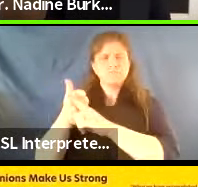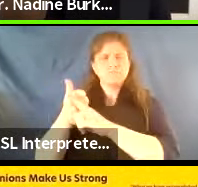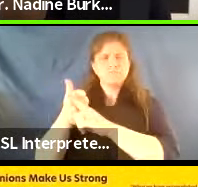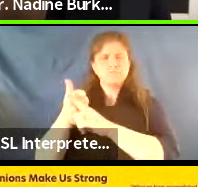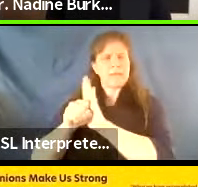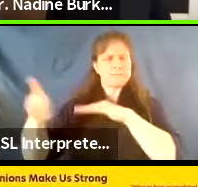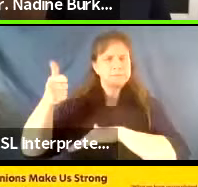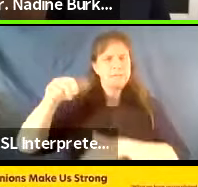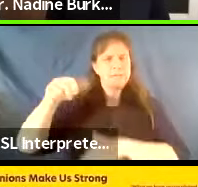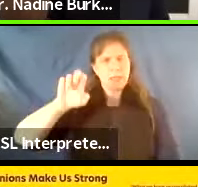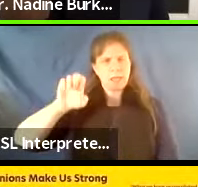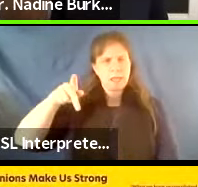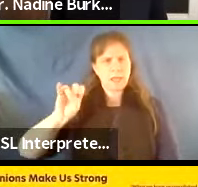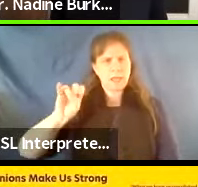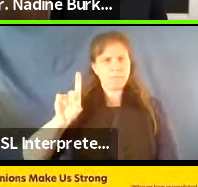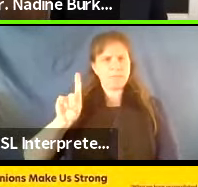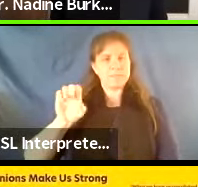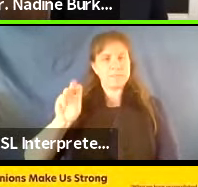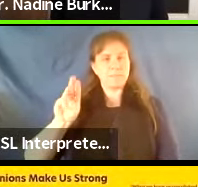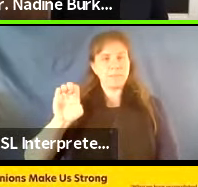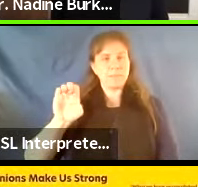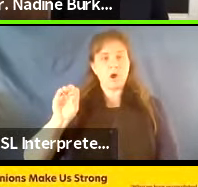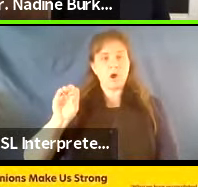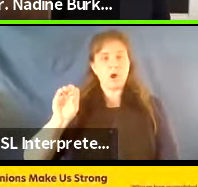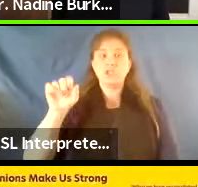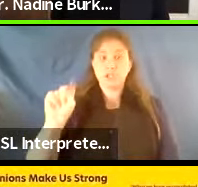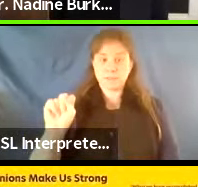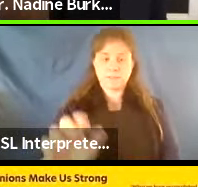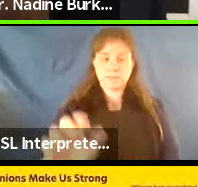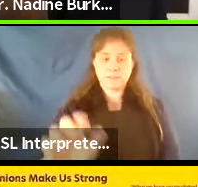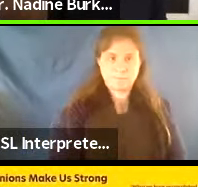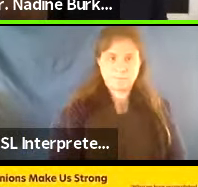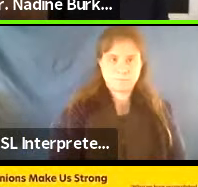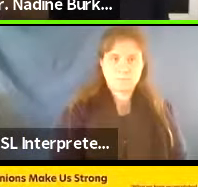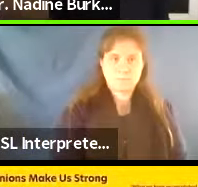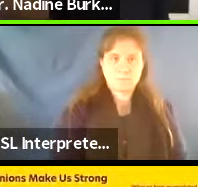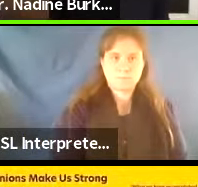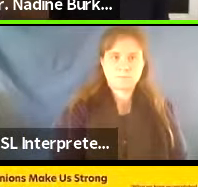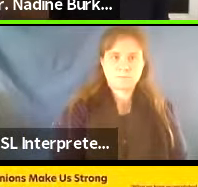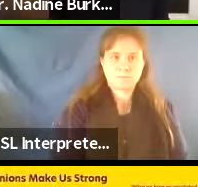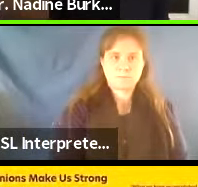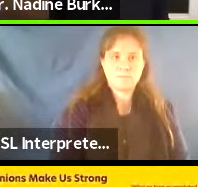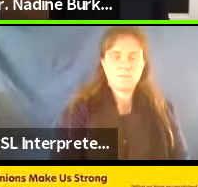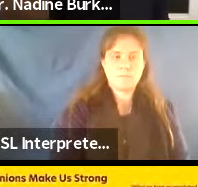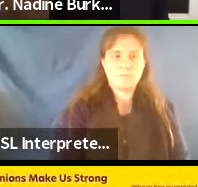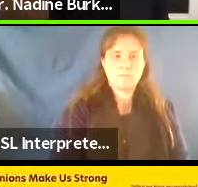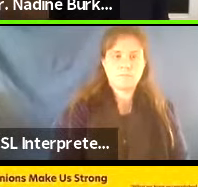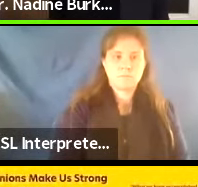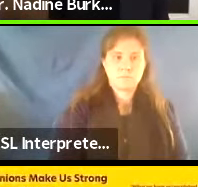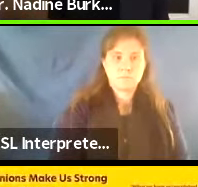to start off this meeting, we will start with